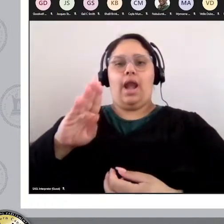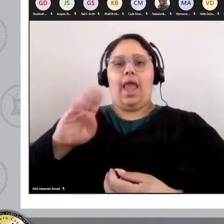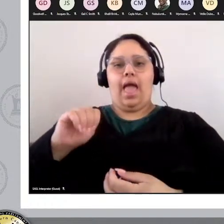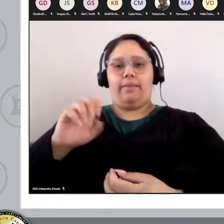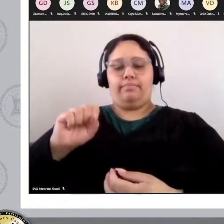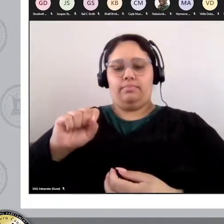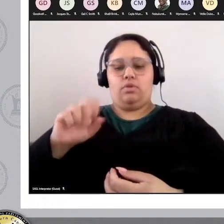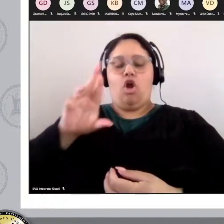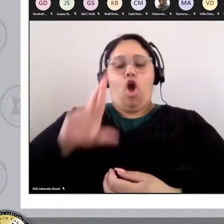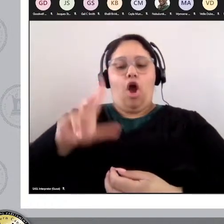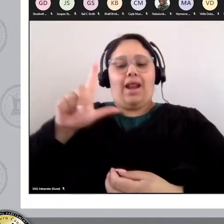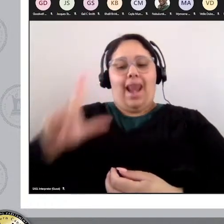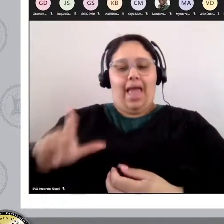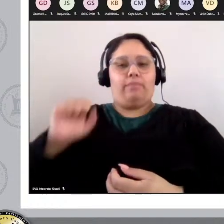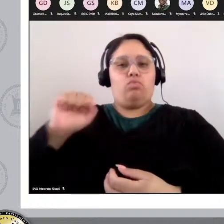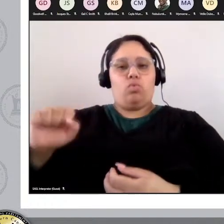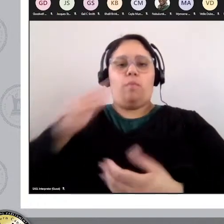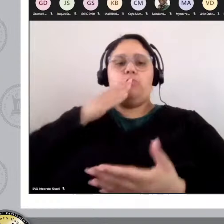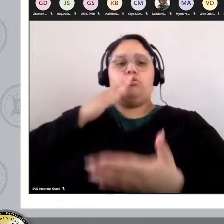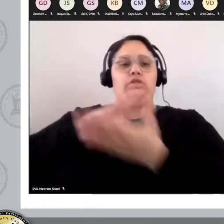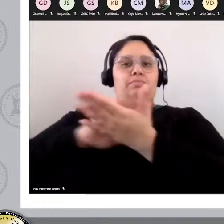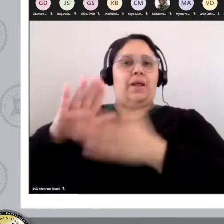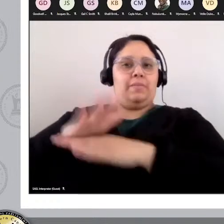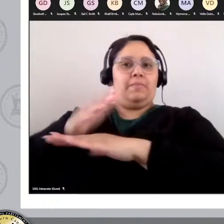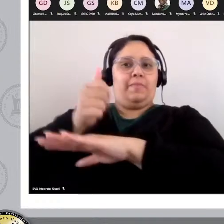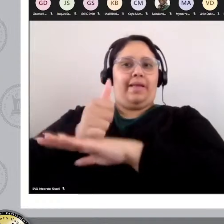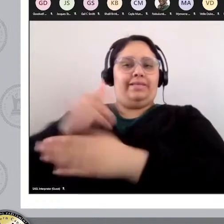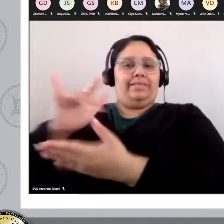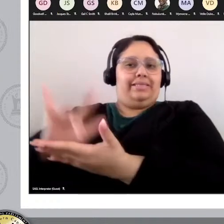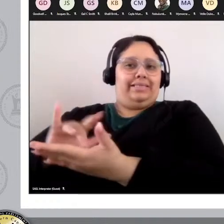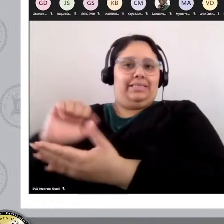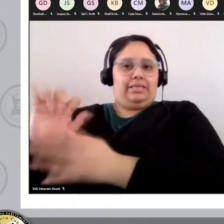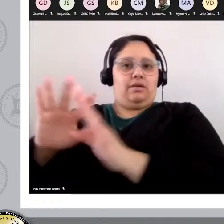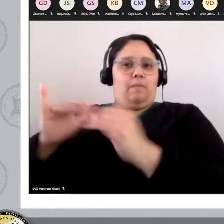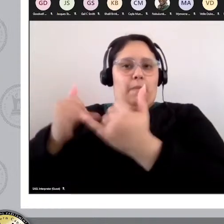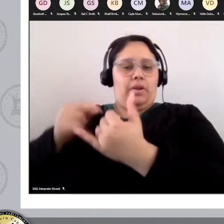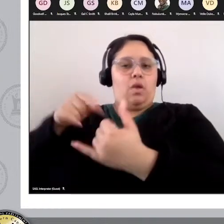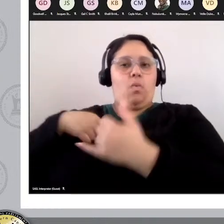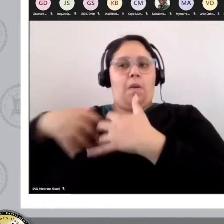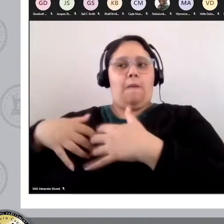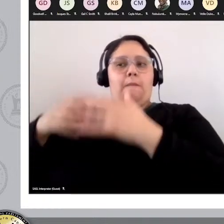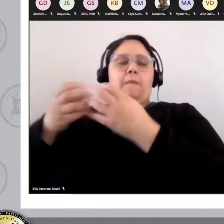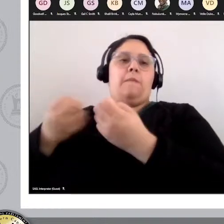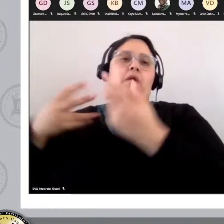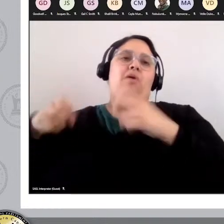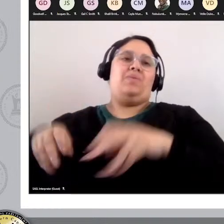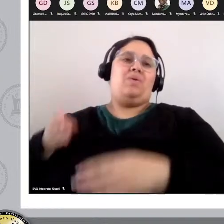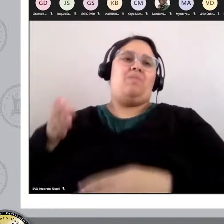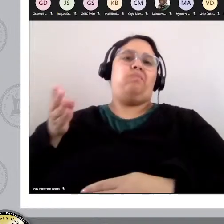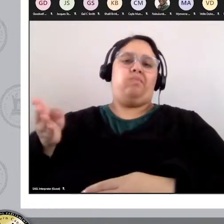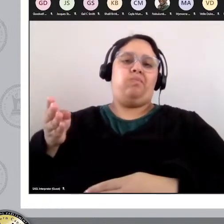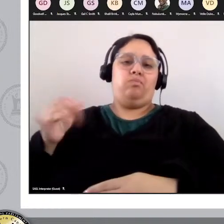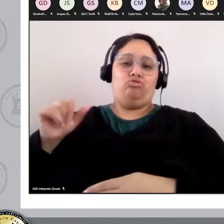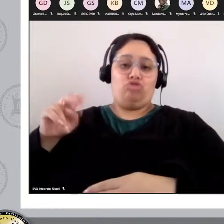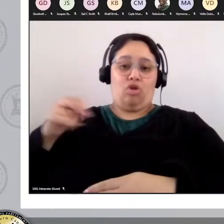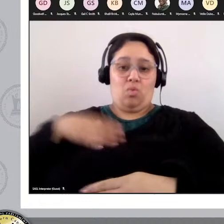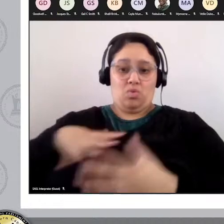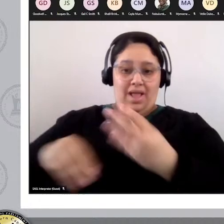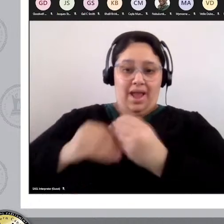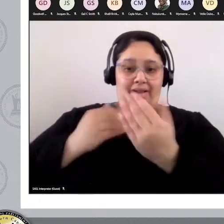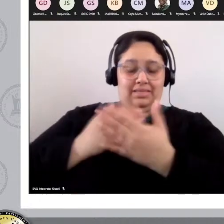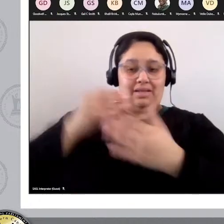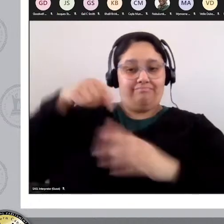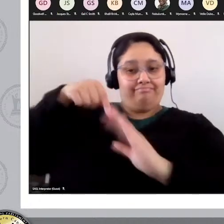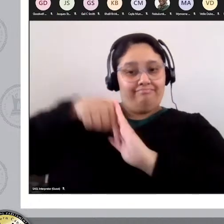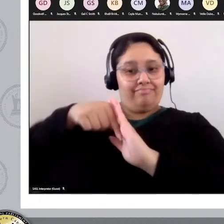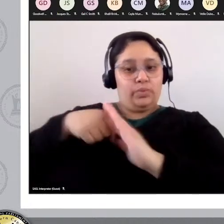Plain-based intermediary. And through that, we've managed to create some amazing opportunities there. John, would you like to add some of the details of